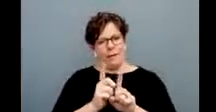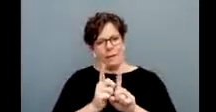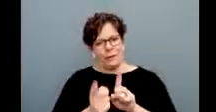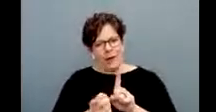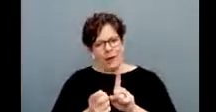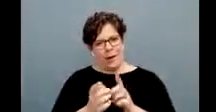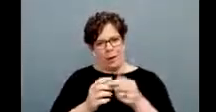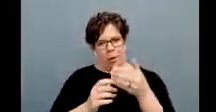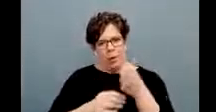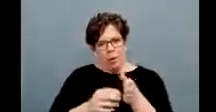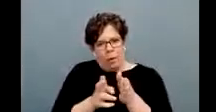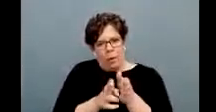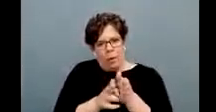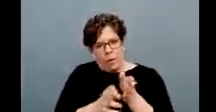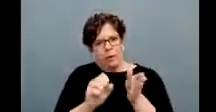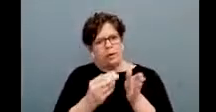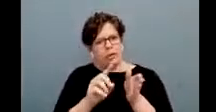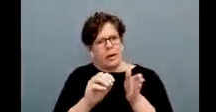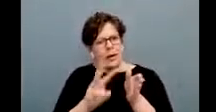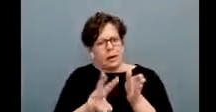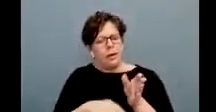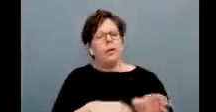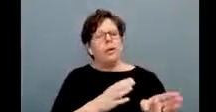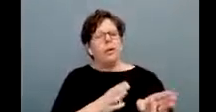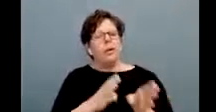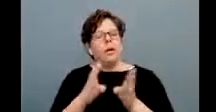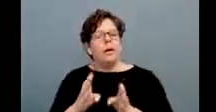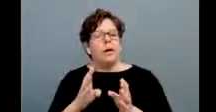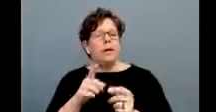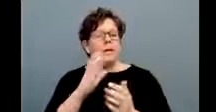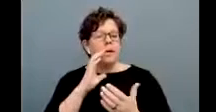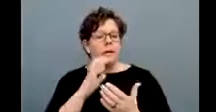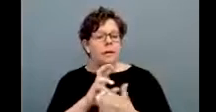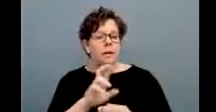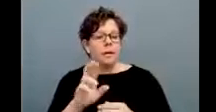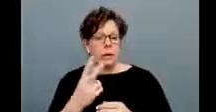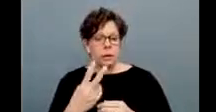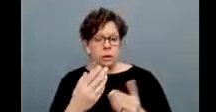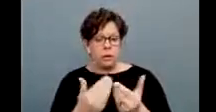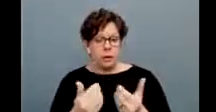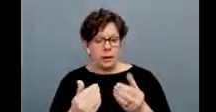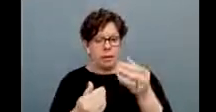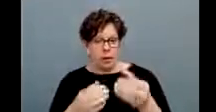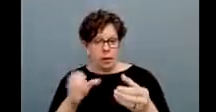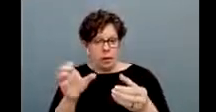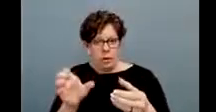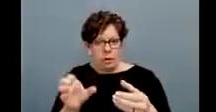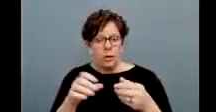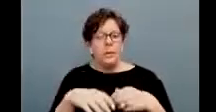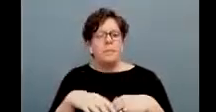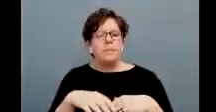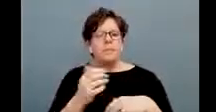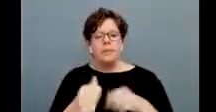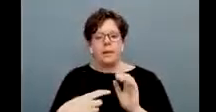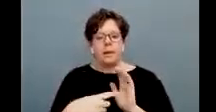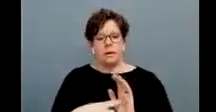three-dimensional. And this image to the right of that, this is two separate pieces, and each of them